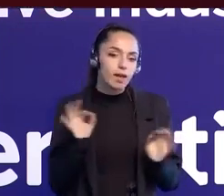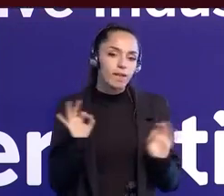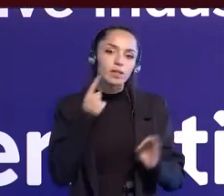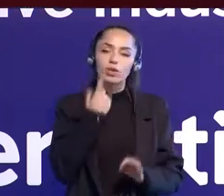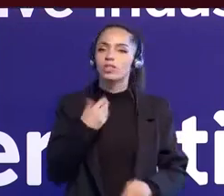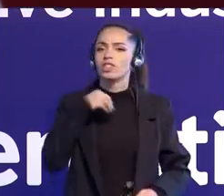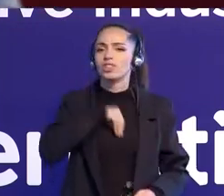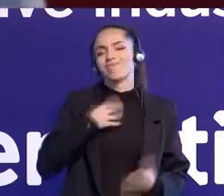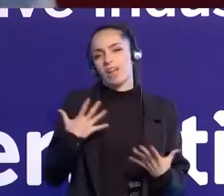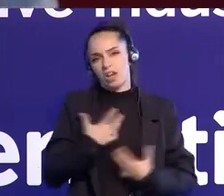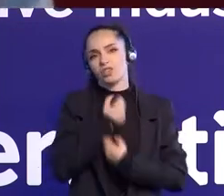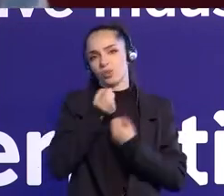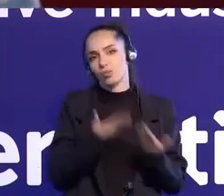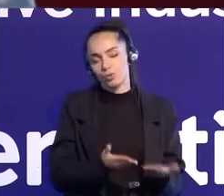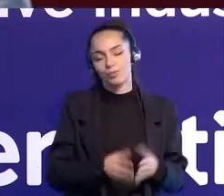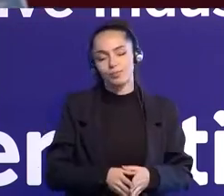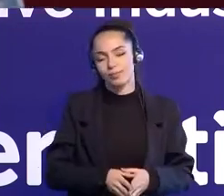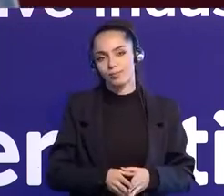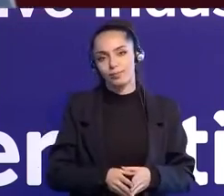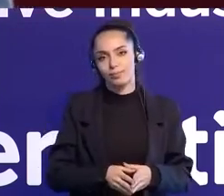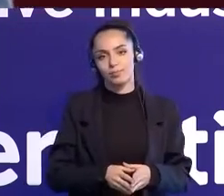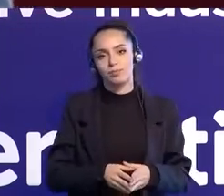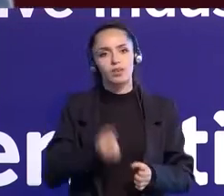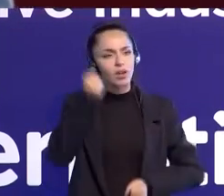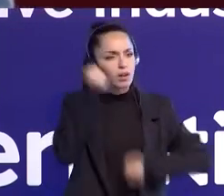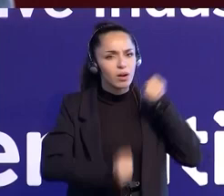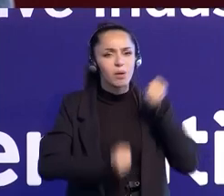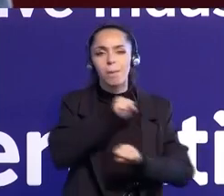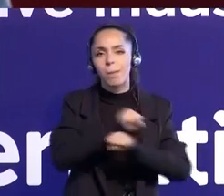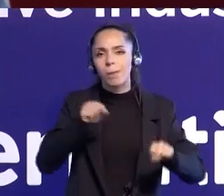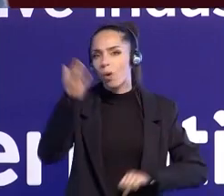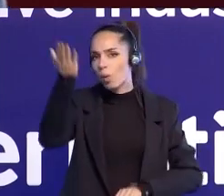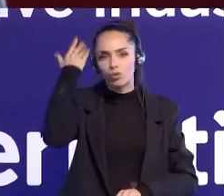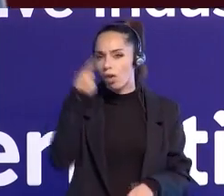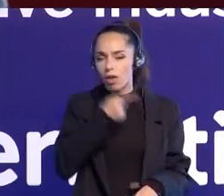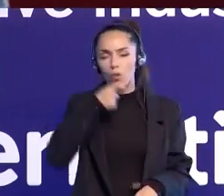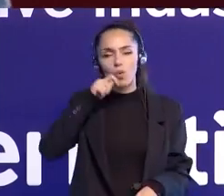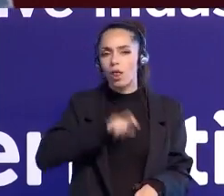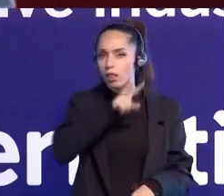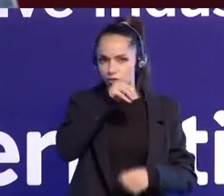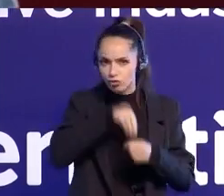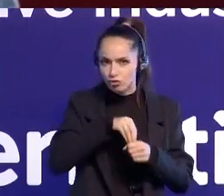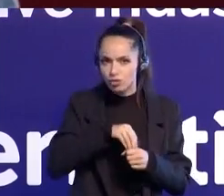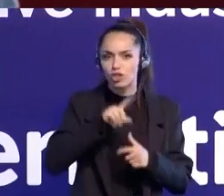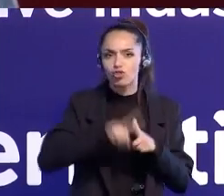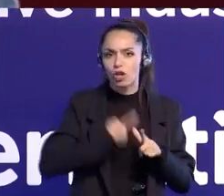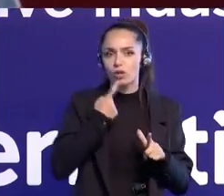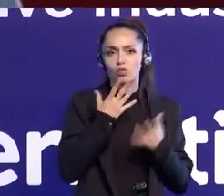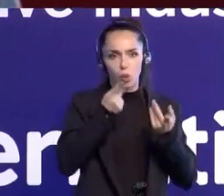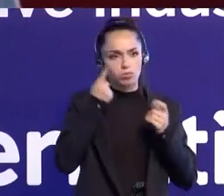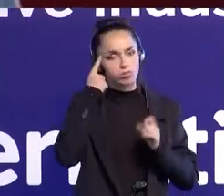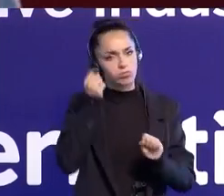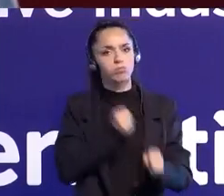Before the full-scale invasion, creative industries in Ukraine were a dynamic sector that amounted to